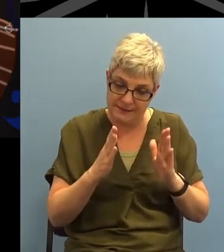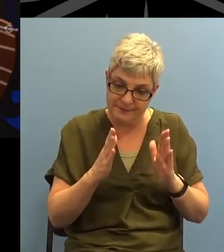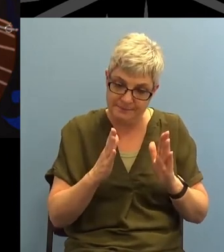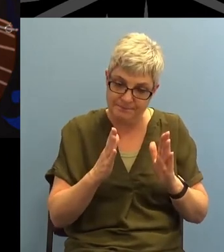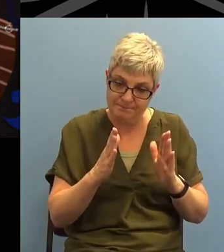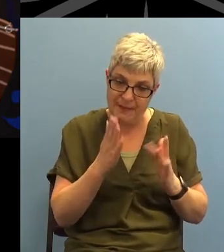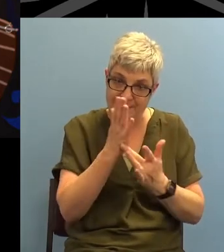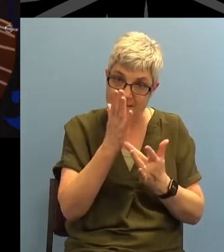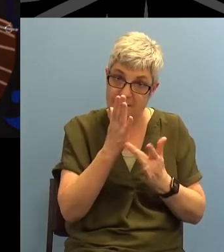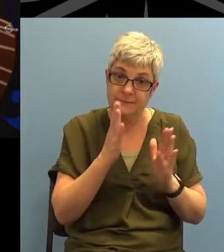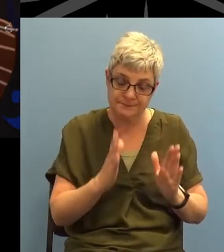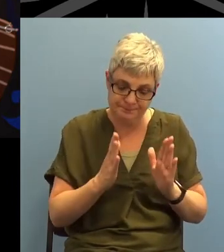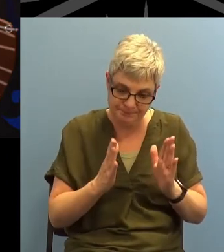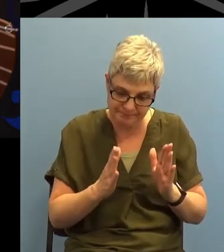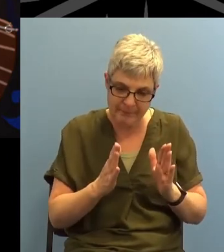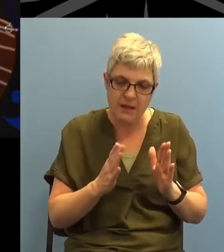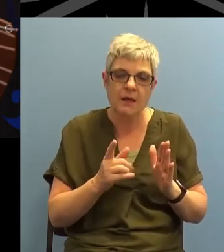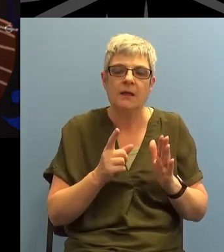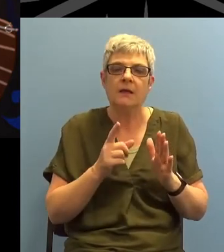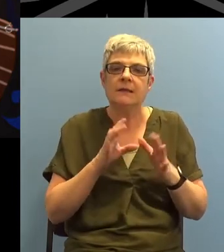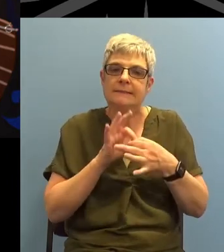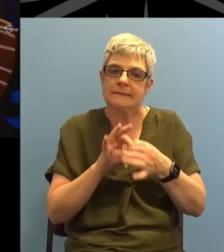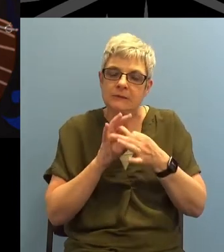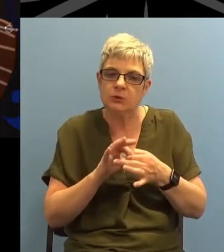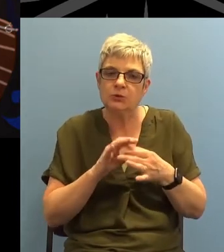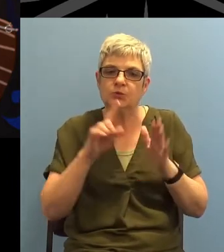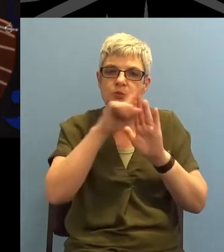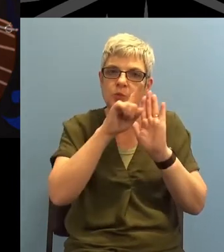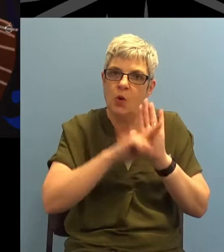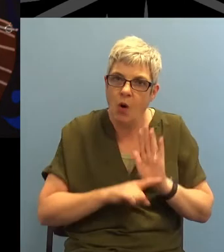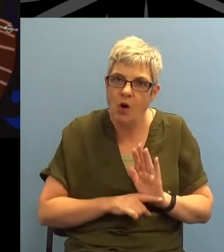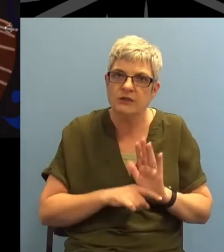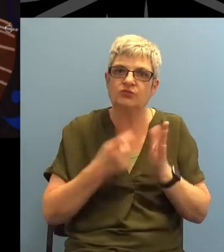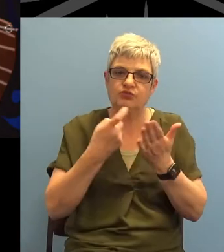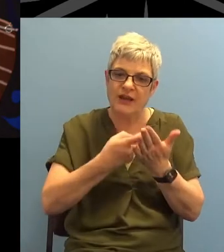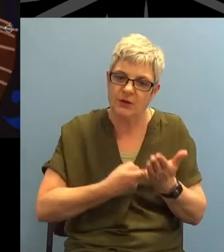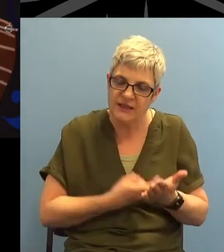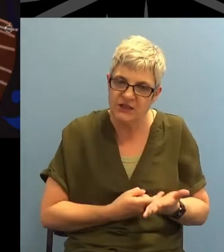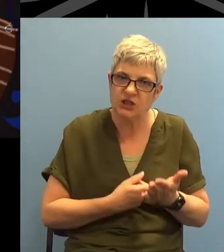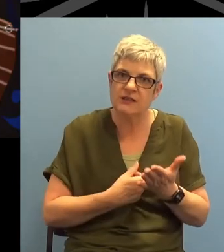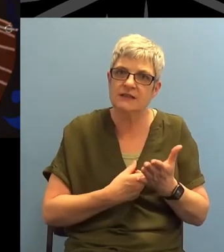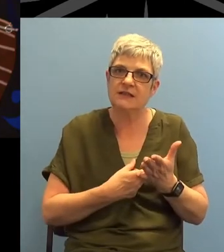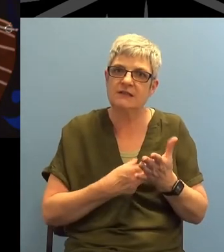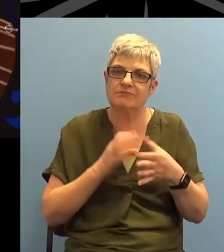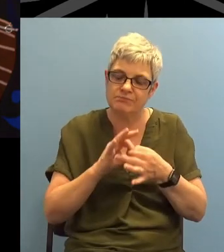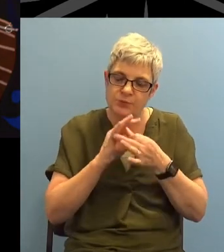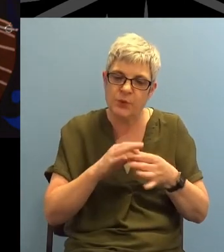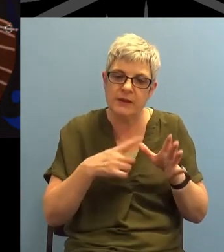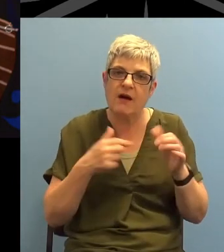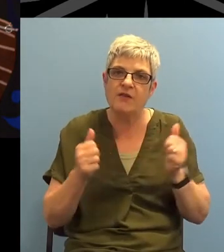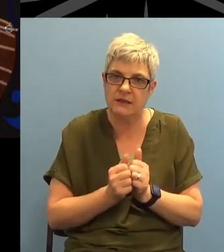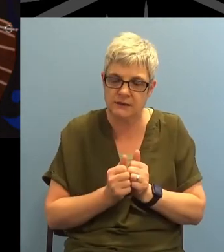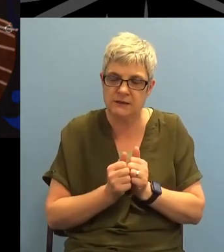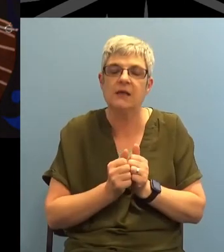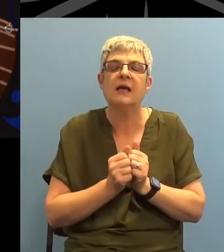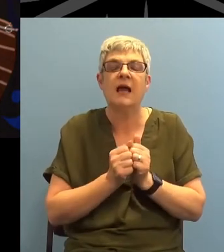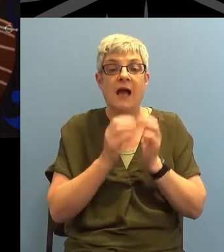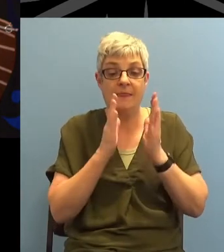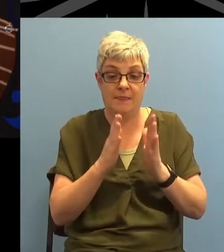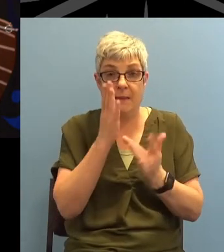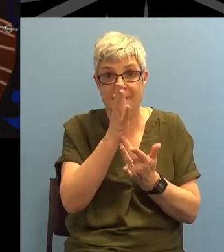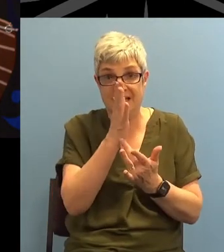which is concerned with the laws and the regulations of the covenant. And This middle